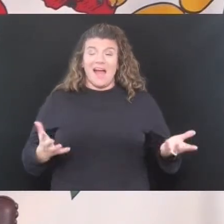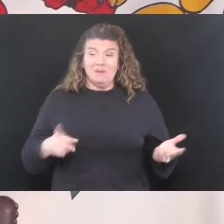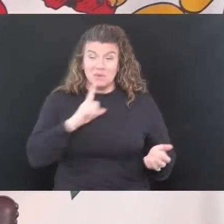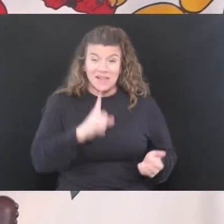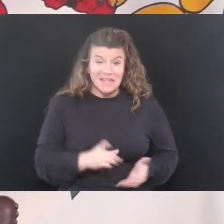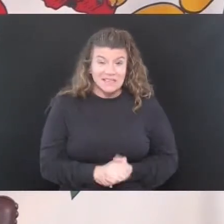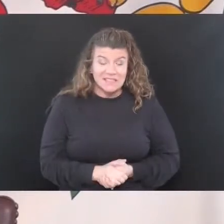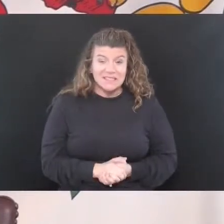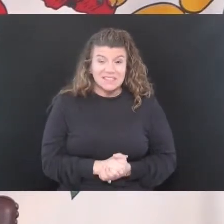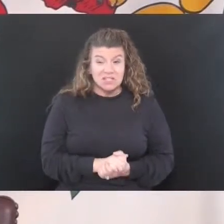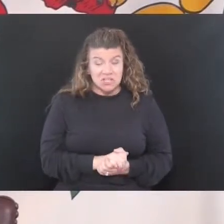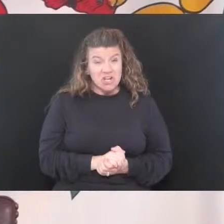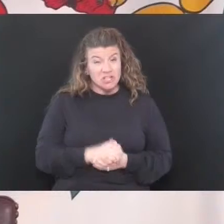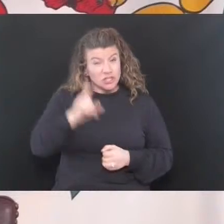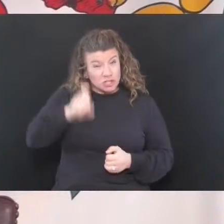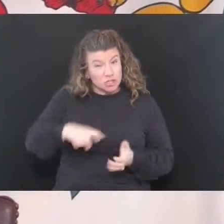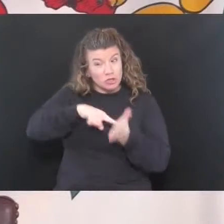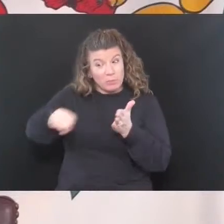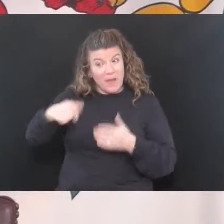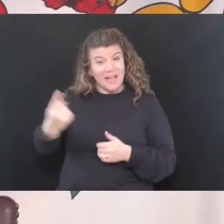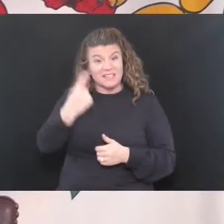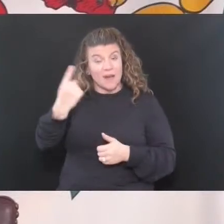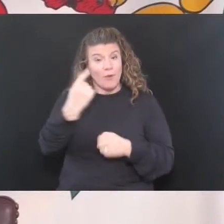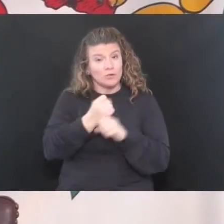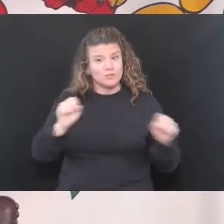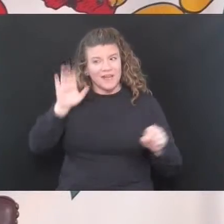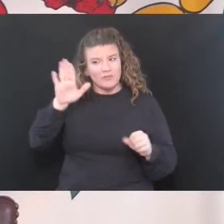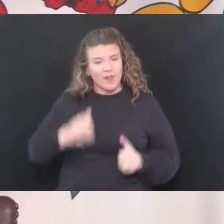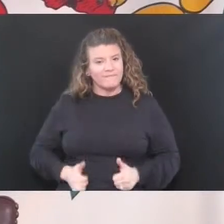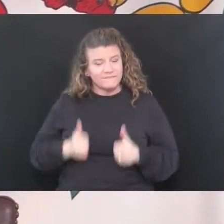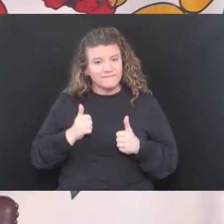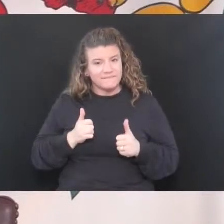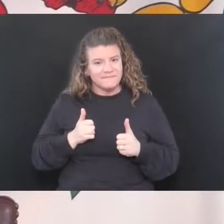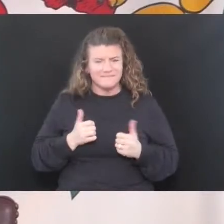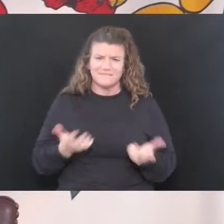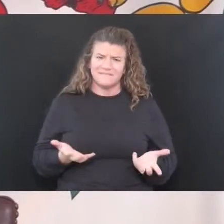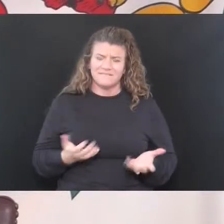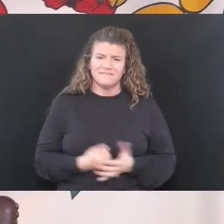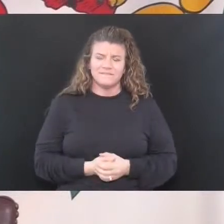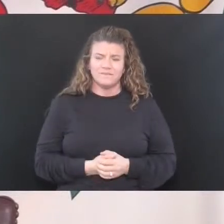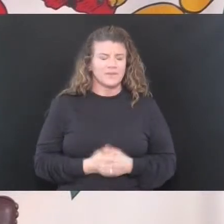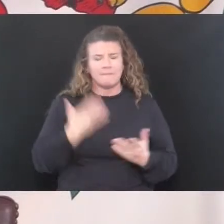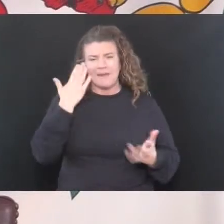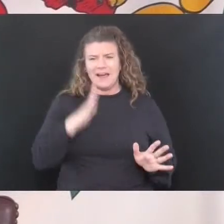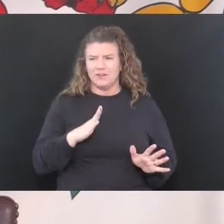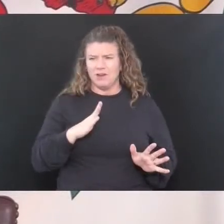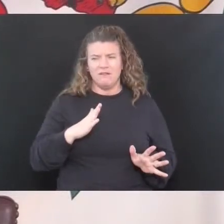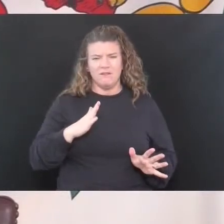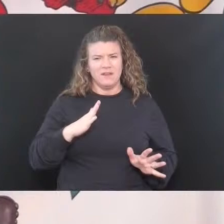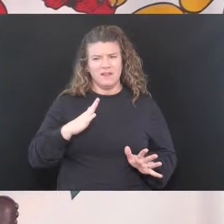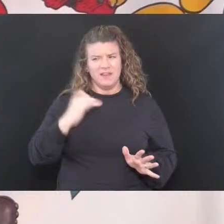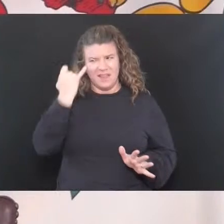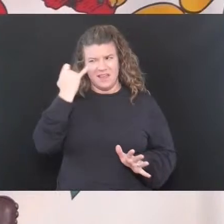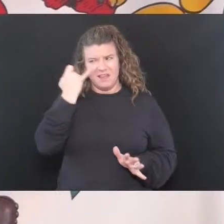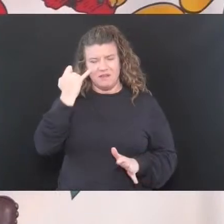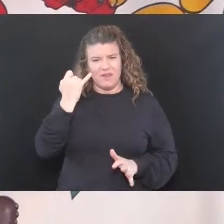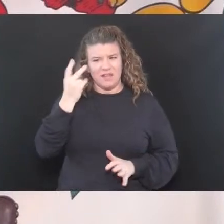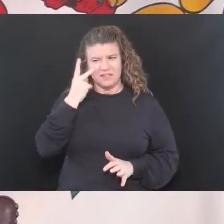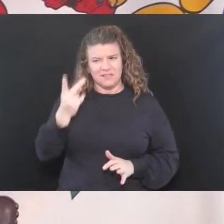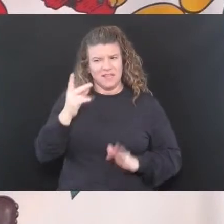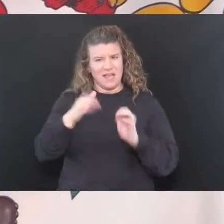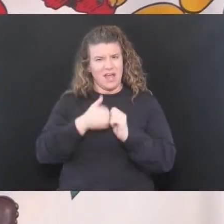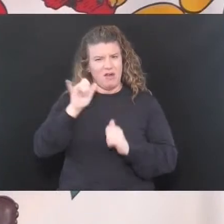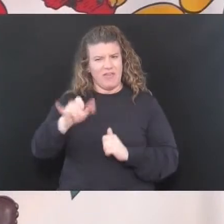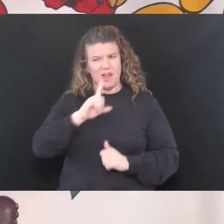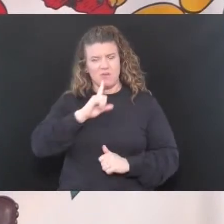Really, should you be paying somebody to try to save their life? It's just, I don't know if I can see how that makes